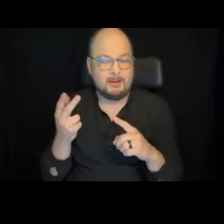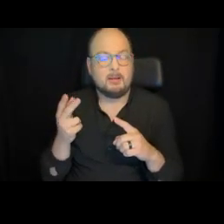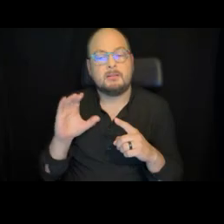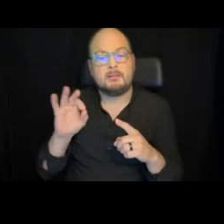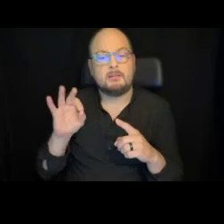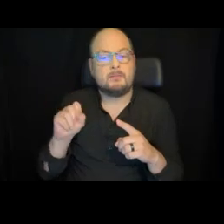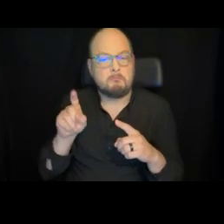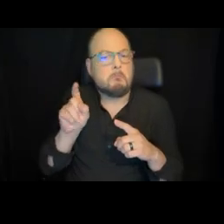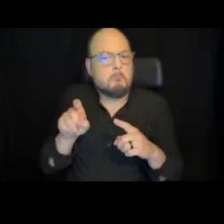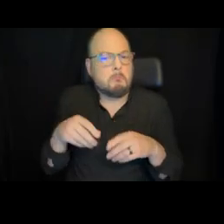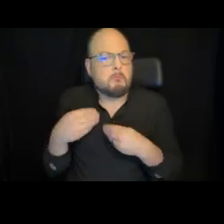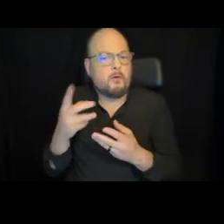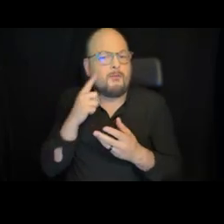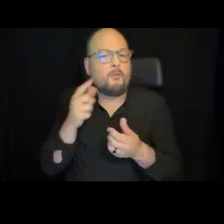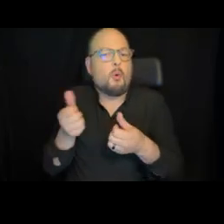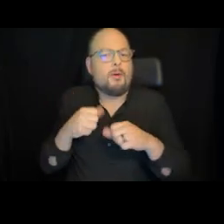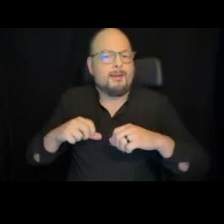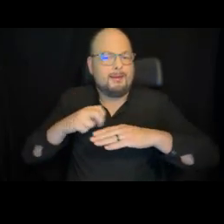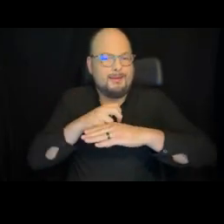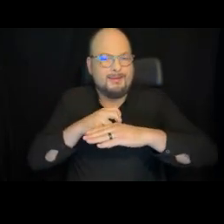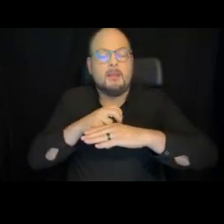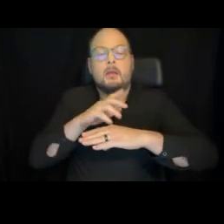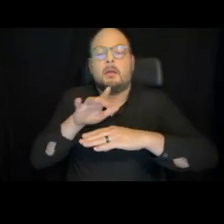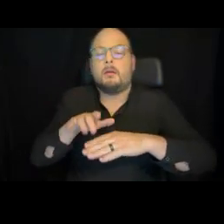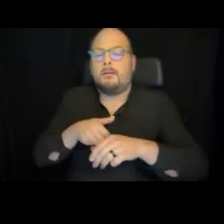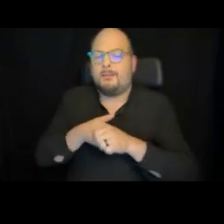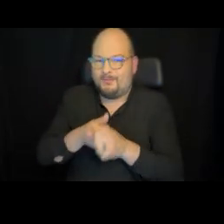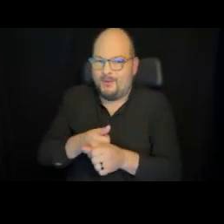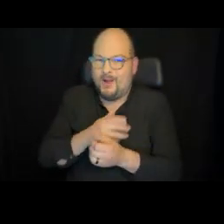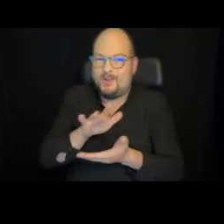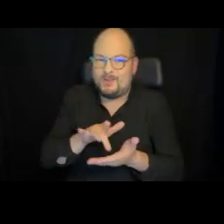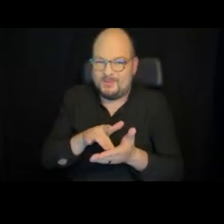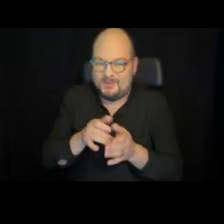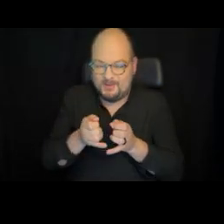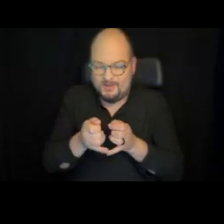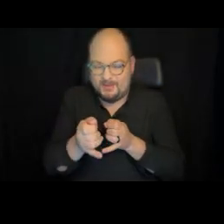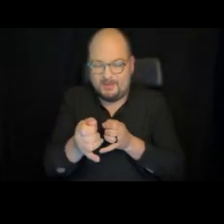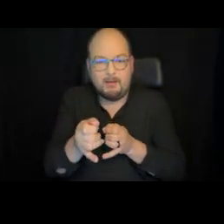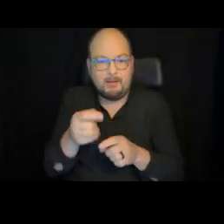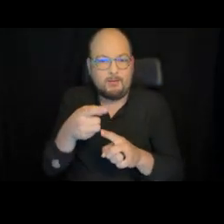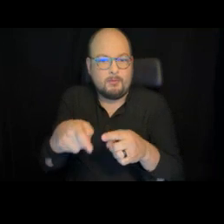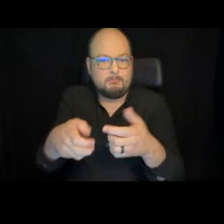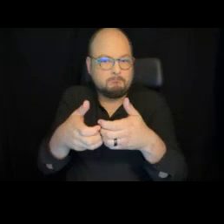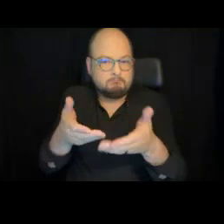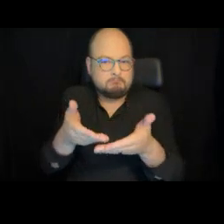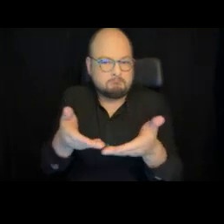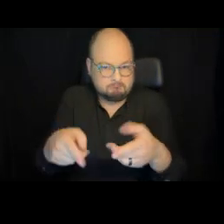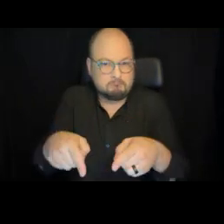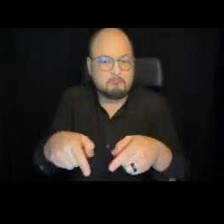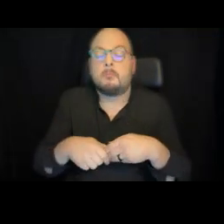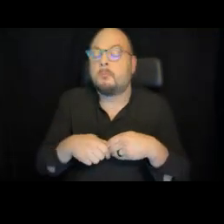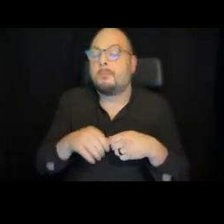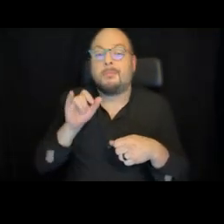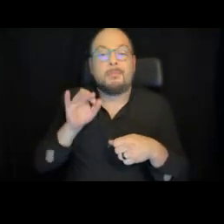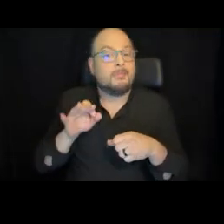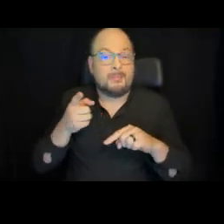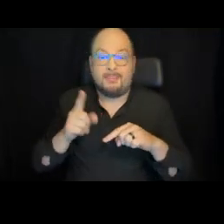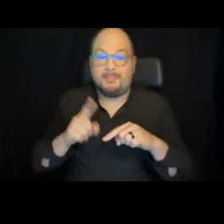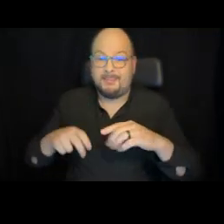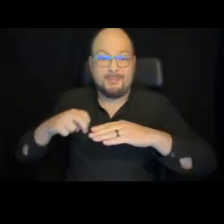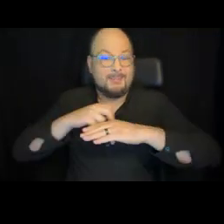parallel approach that is centered on the fixture. If the space cannot be provided for parallel approach, the guidelines